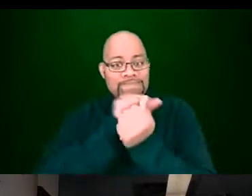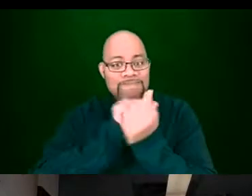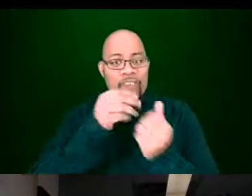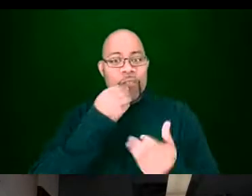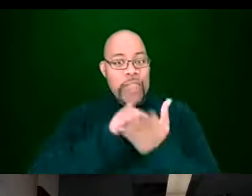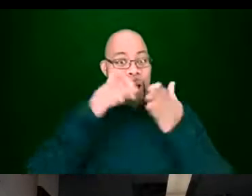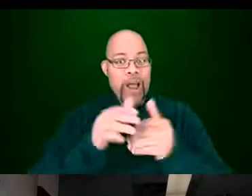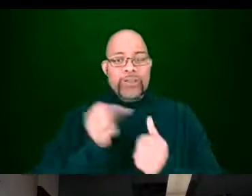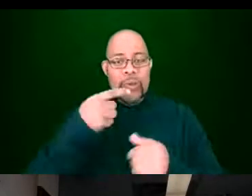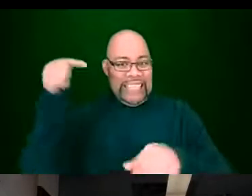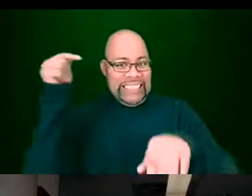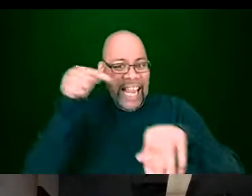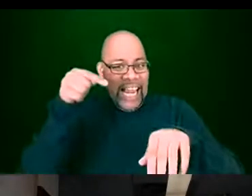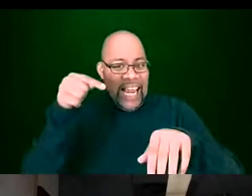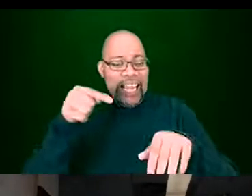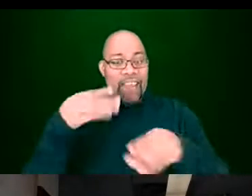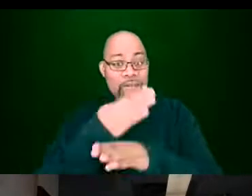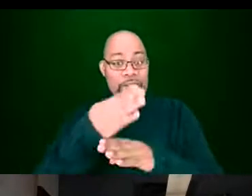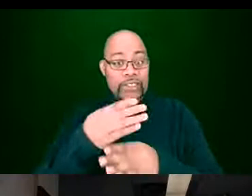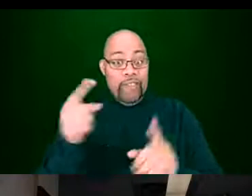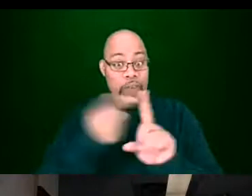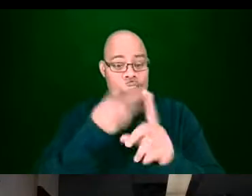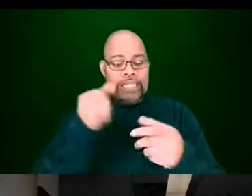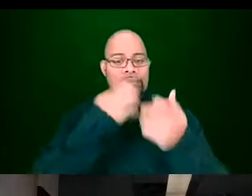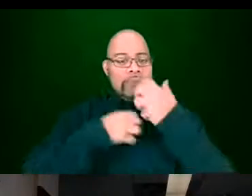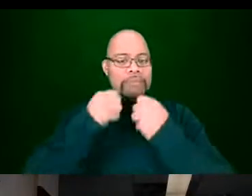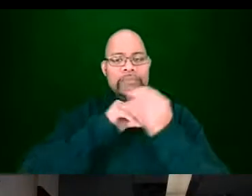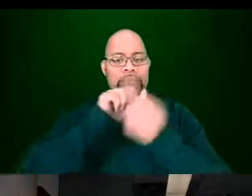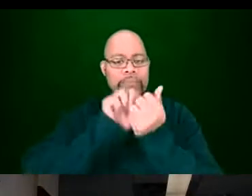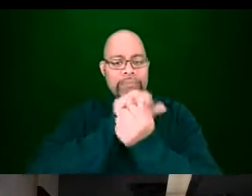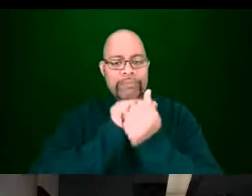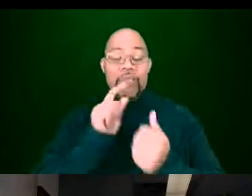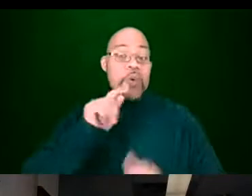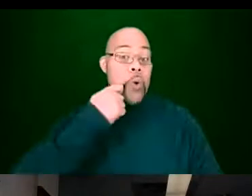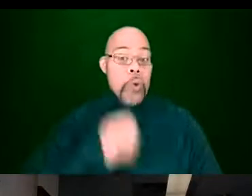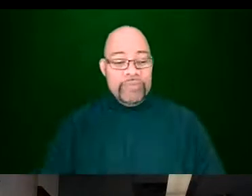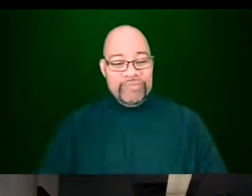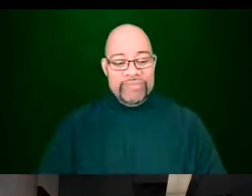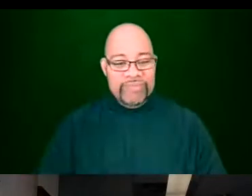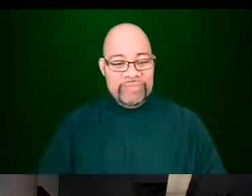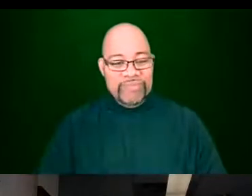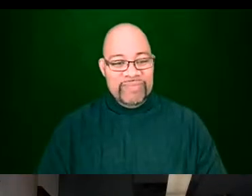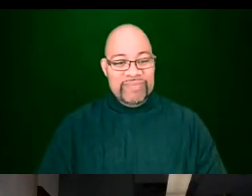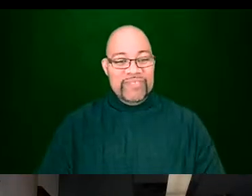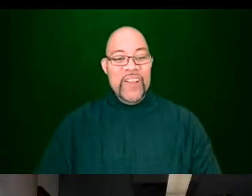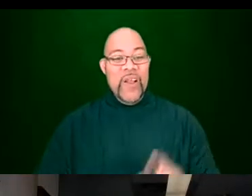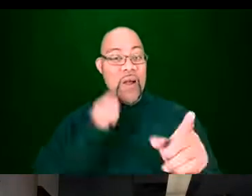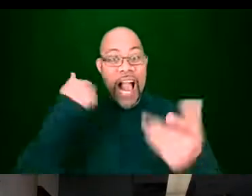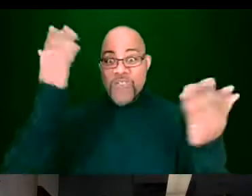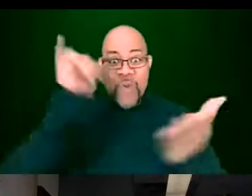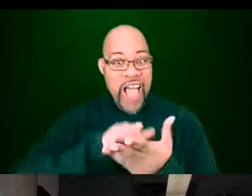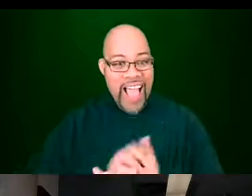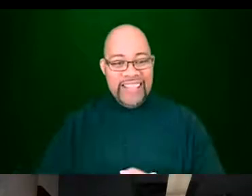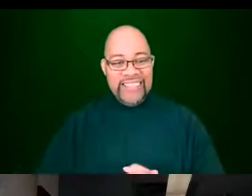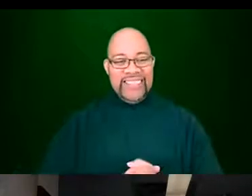So they sting their food first, and then they get to eat. Pretty cool. Cool, I didn't know that. Well,